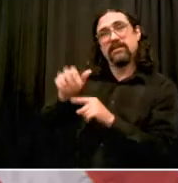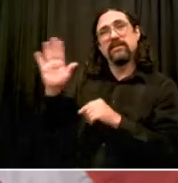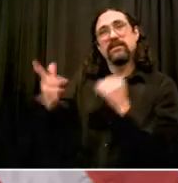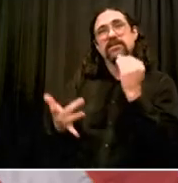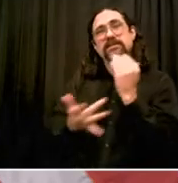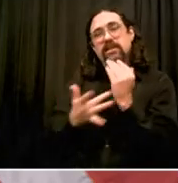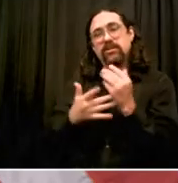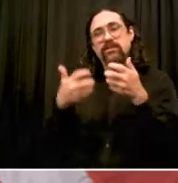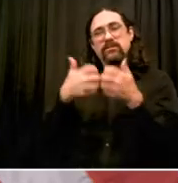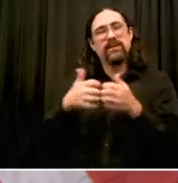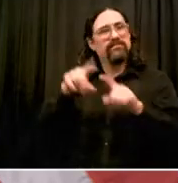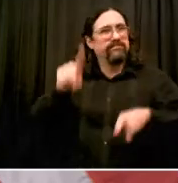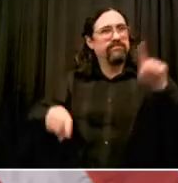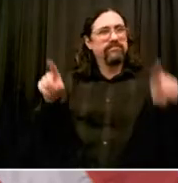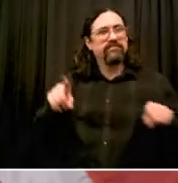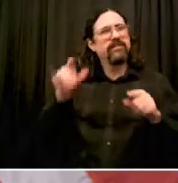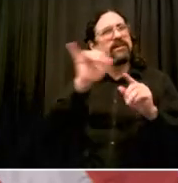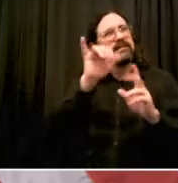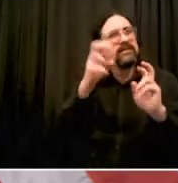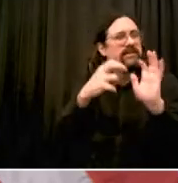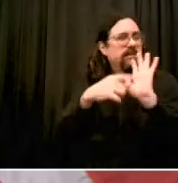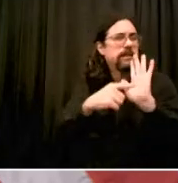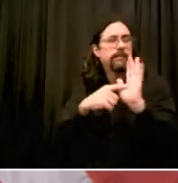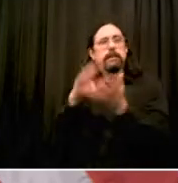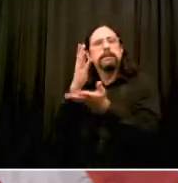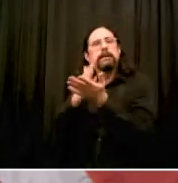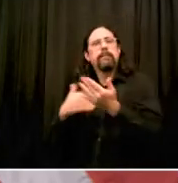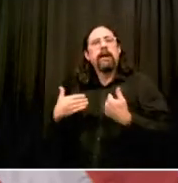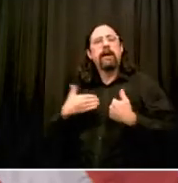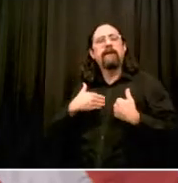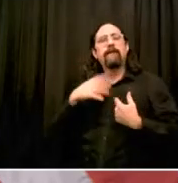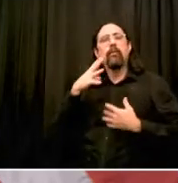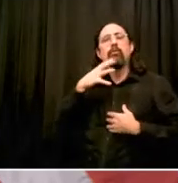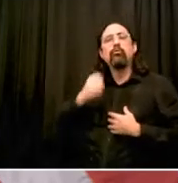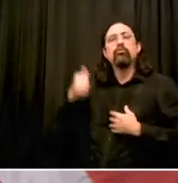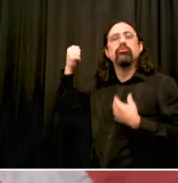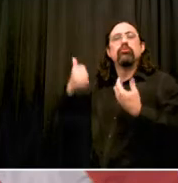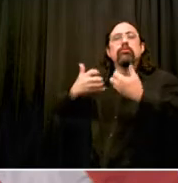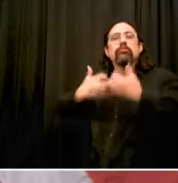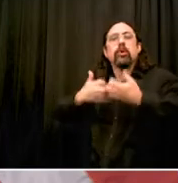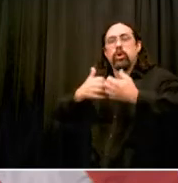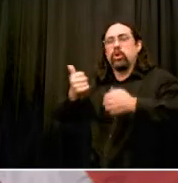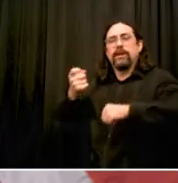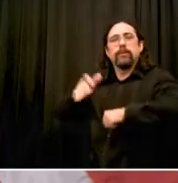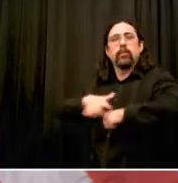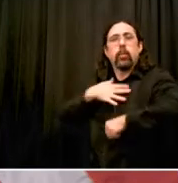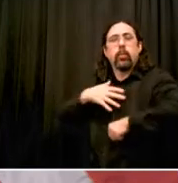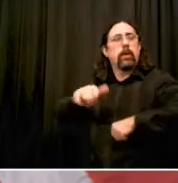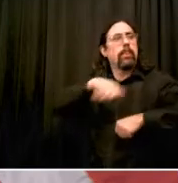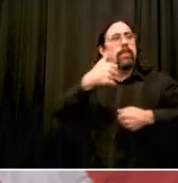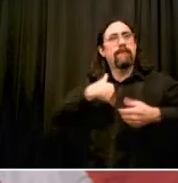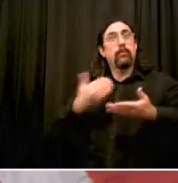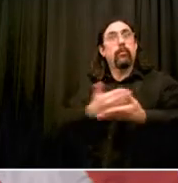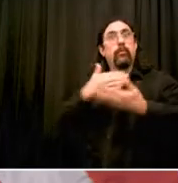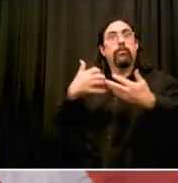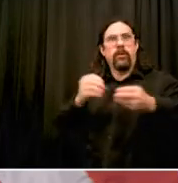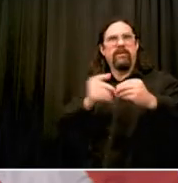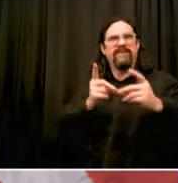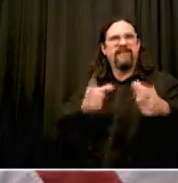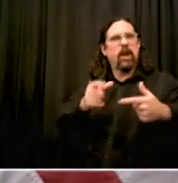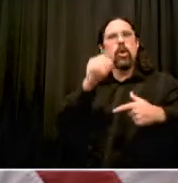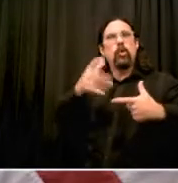Lab 1 would do and Lab 2 would do, but we want to get to the place where all of them have the fastest turnaround time possible, and we're pretty close.